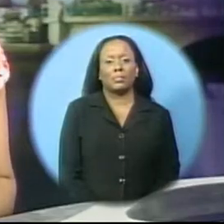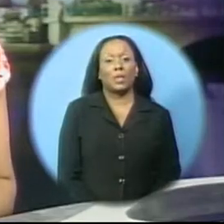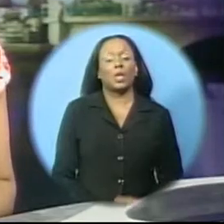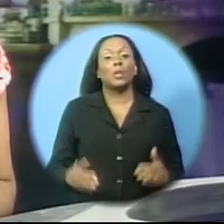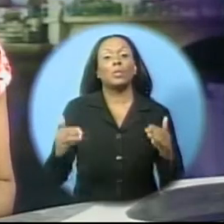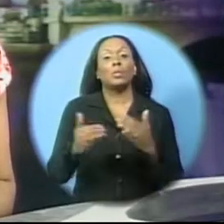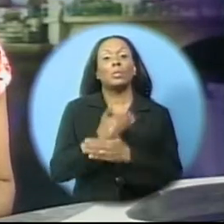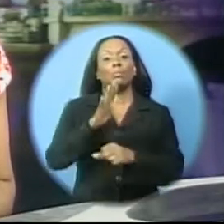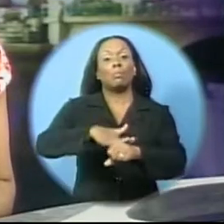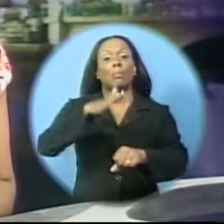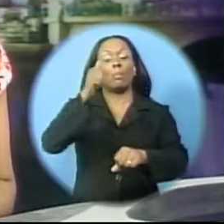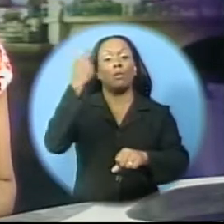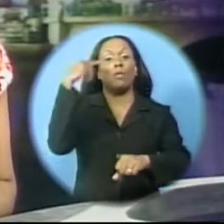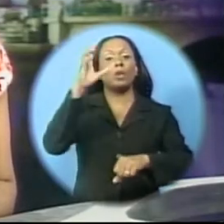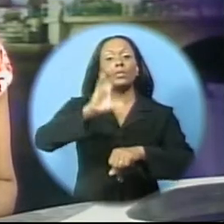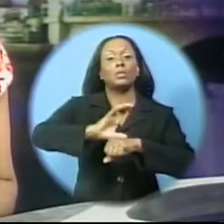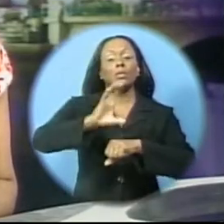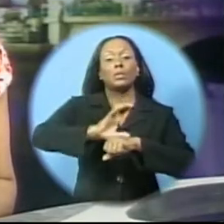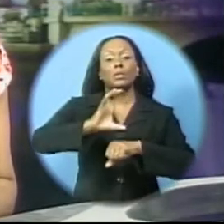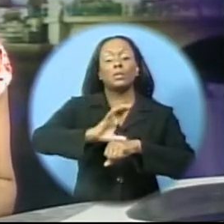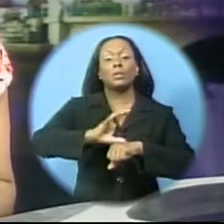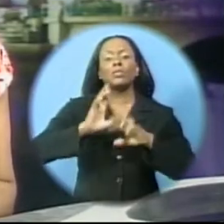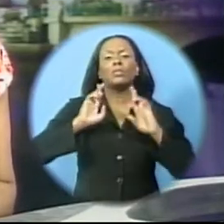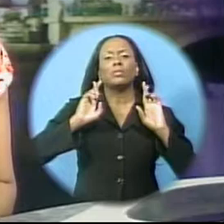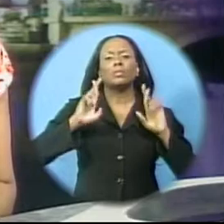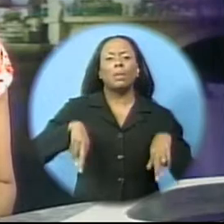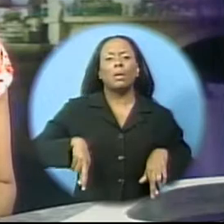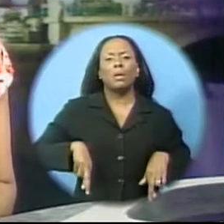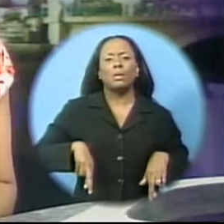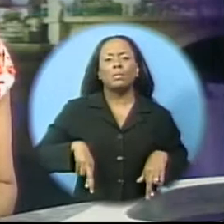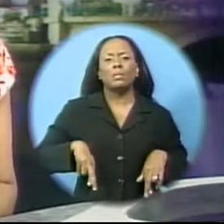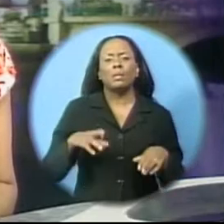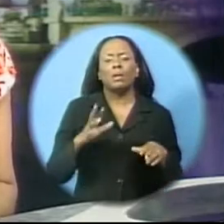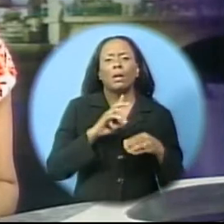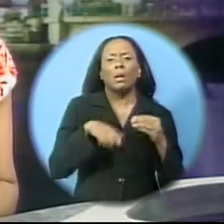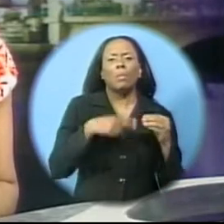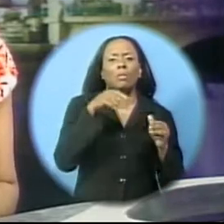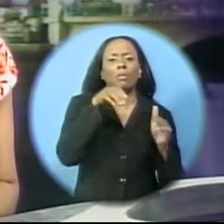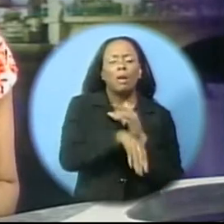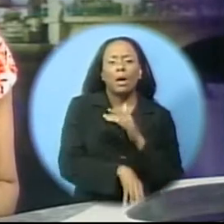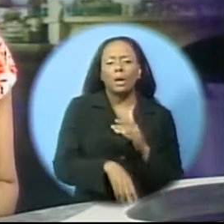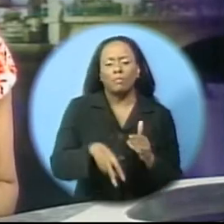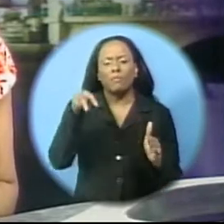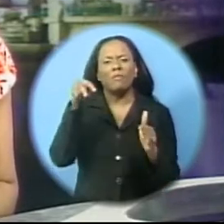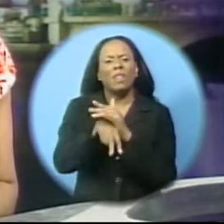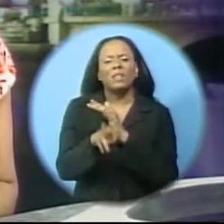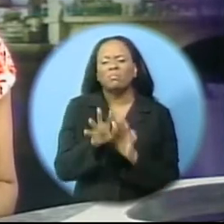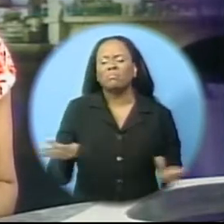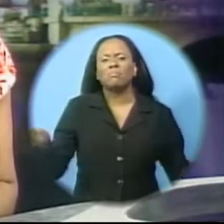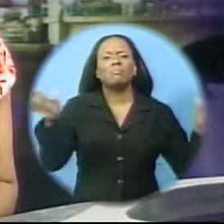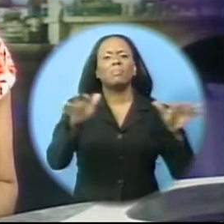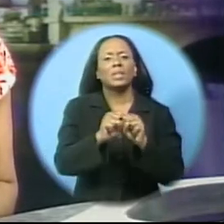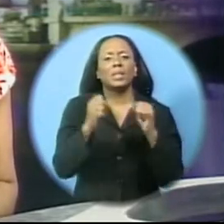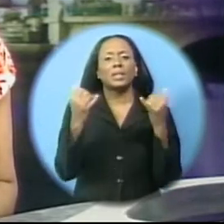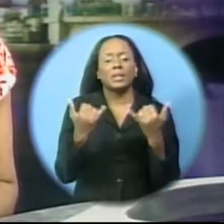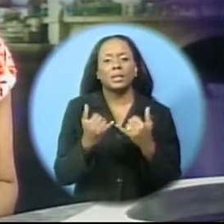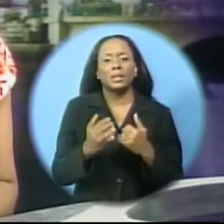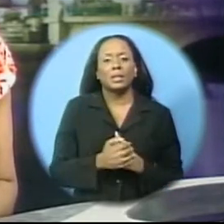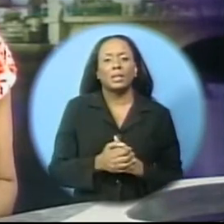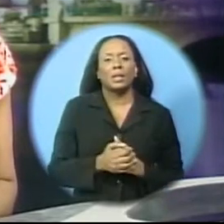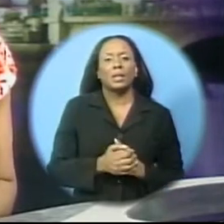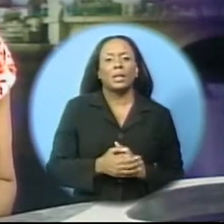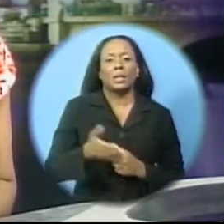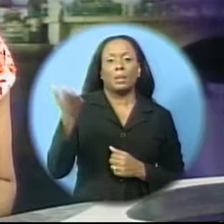there are fresh calls for the church to respond to the assault of crime and violence on the society, and an ex-police officer turned